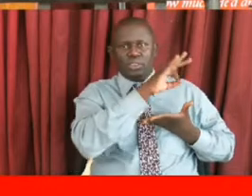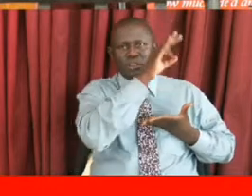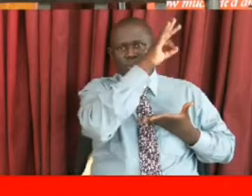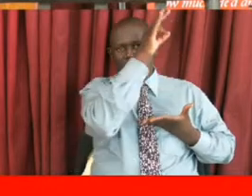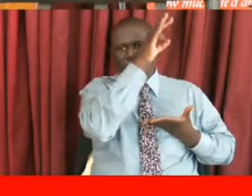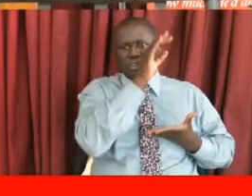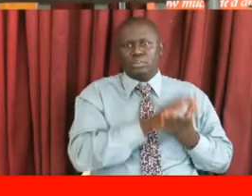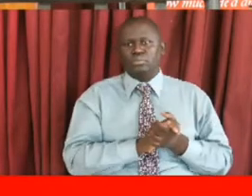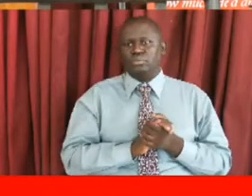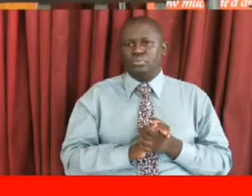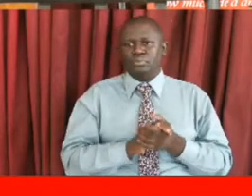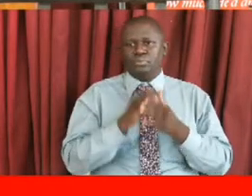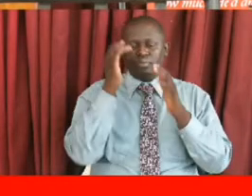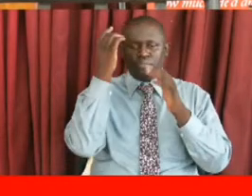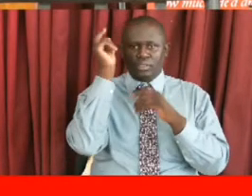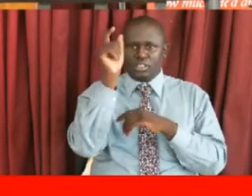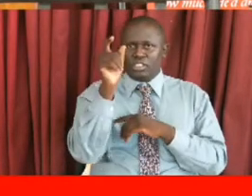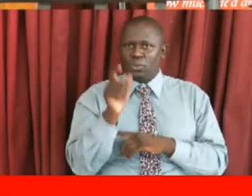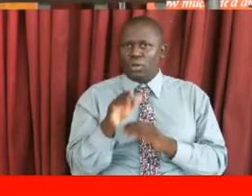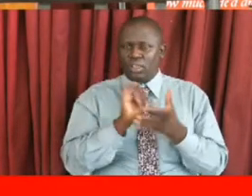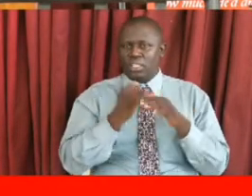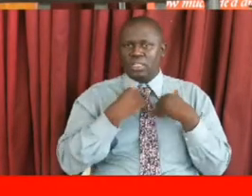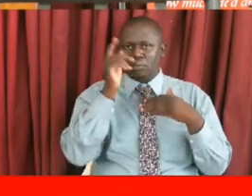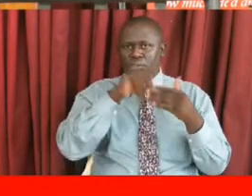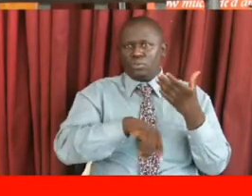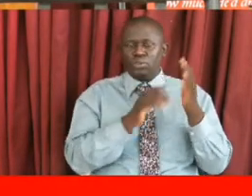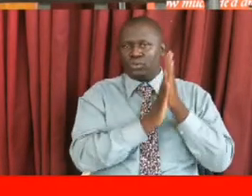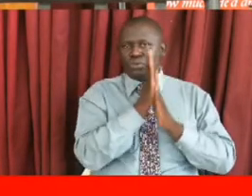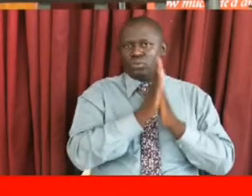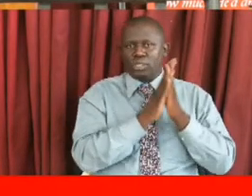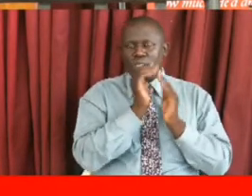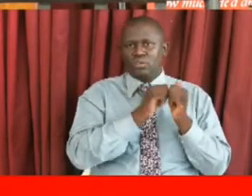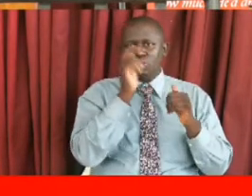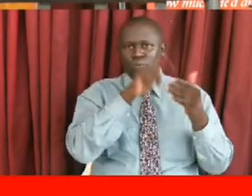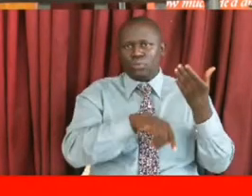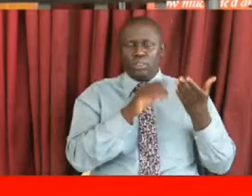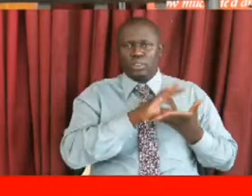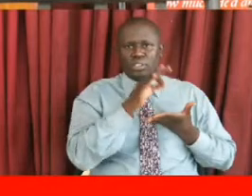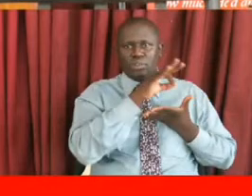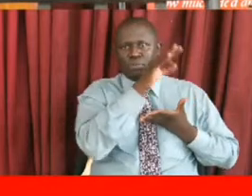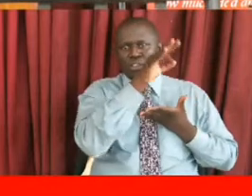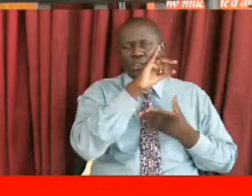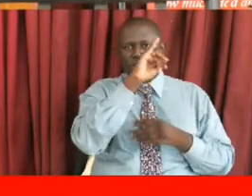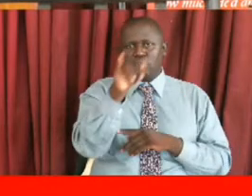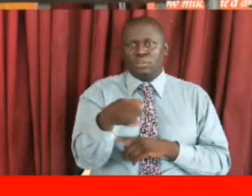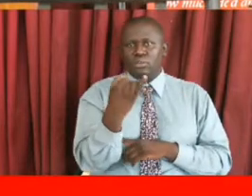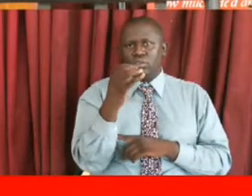spirit the word quickened by the spirit John 1118